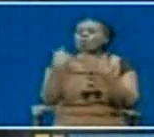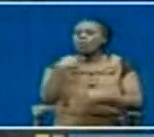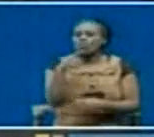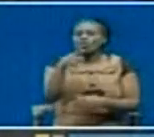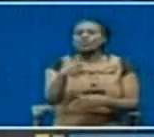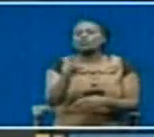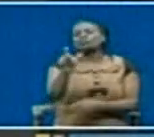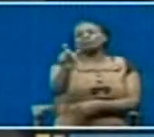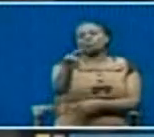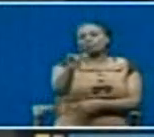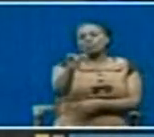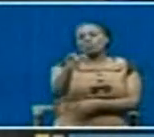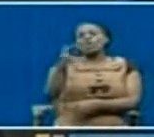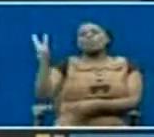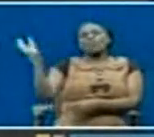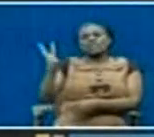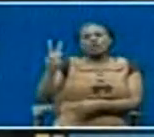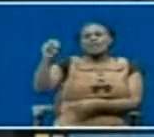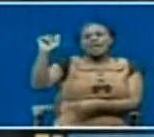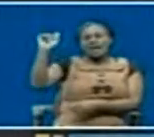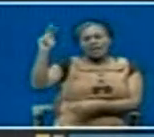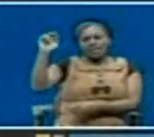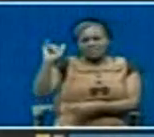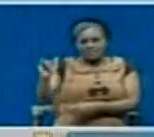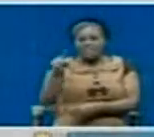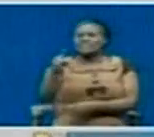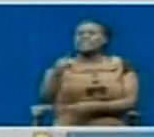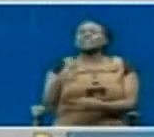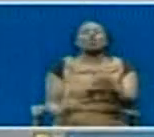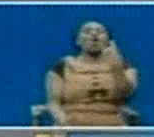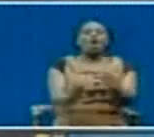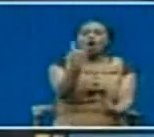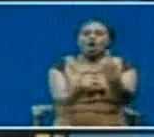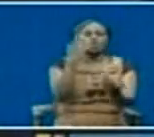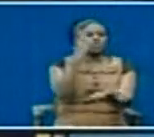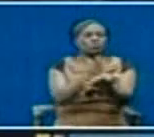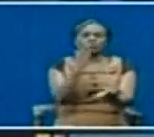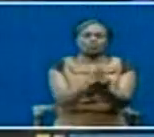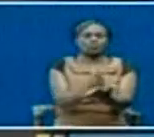better tune in. Wilson, Nancy, it's going to be smoking.